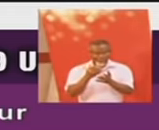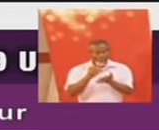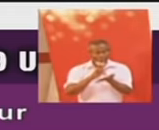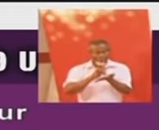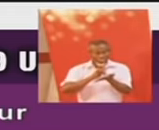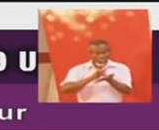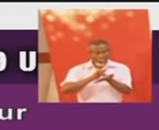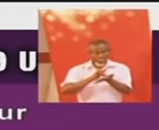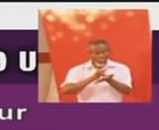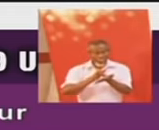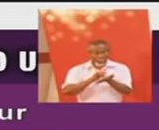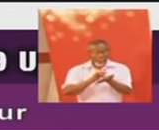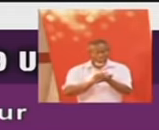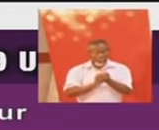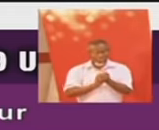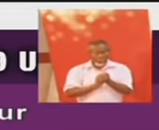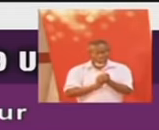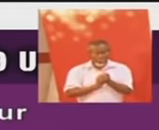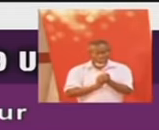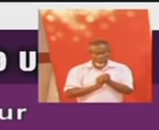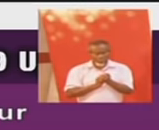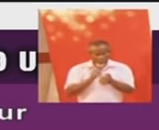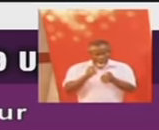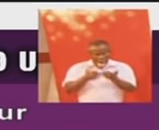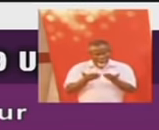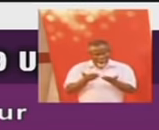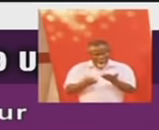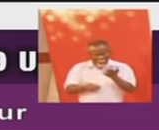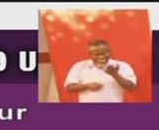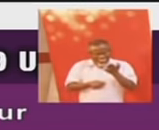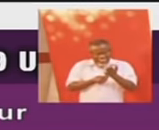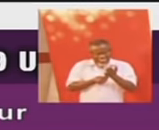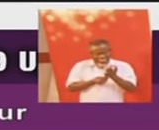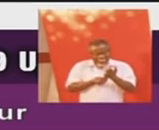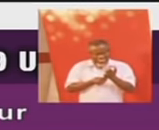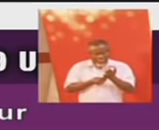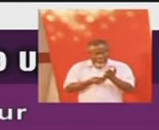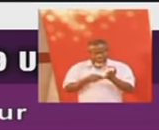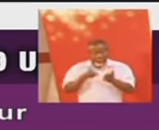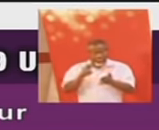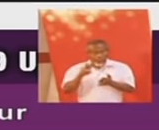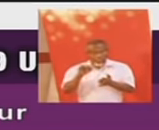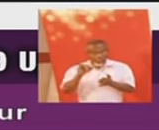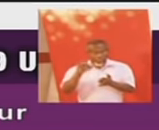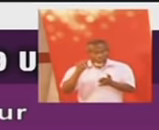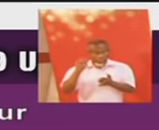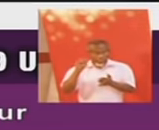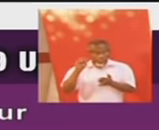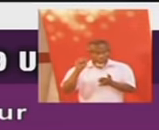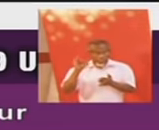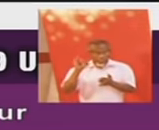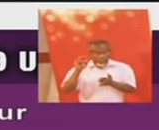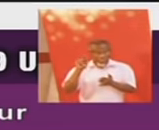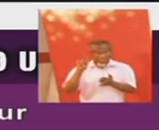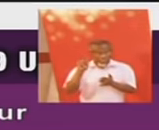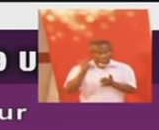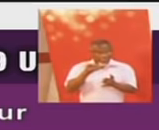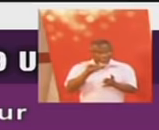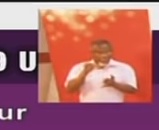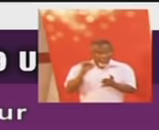solutions with respect to increasing their vitamin D in particular? Has there been any scientific evidence to prove that some of these